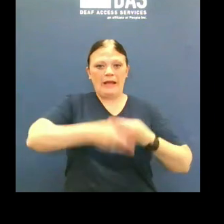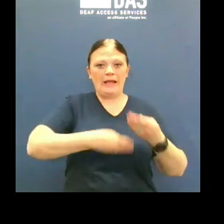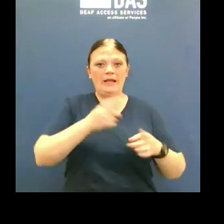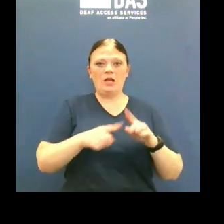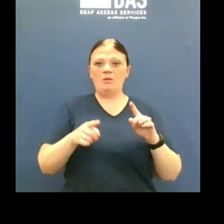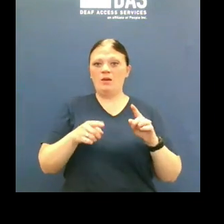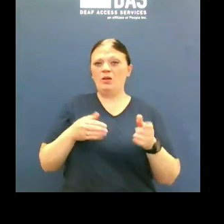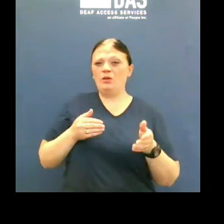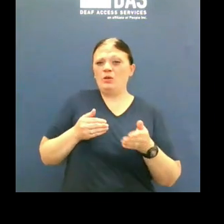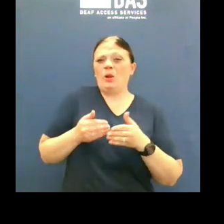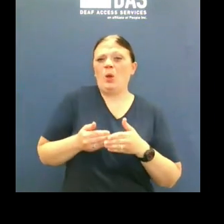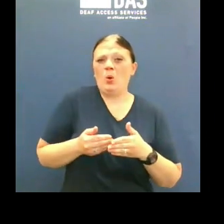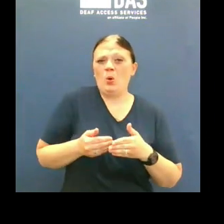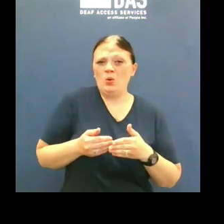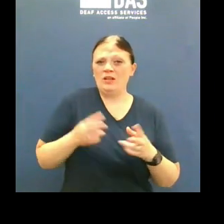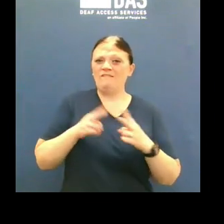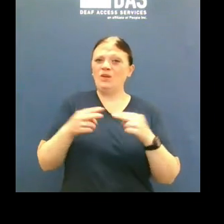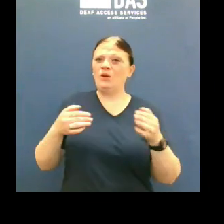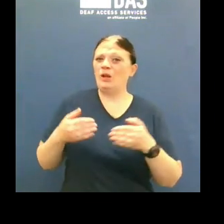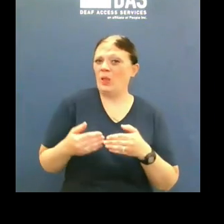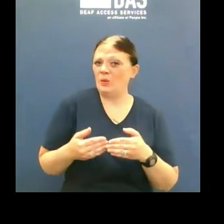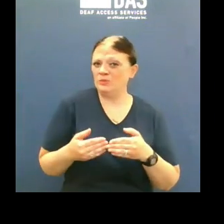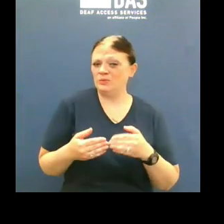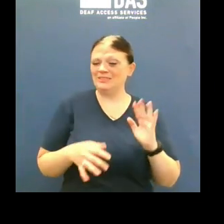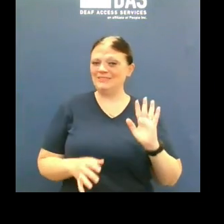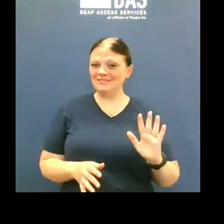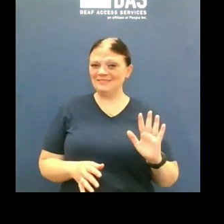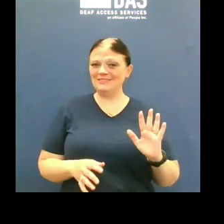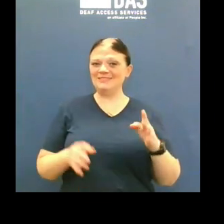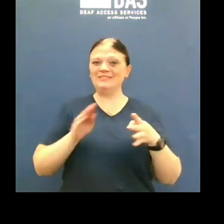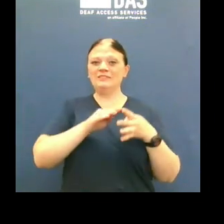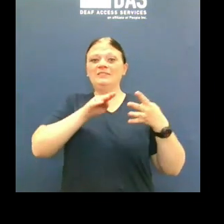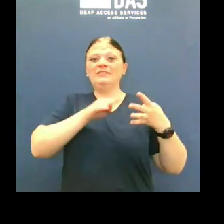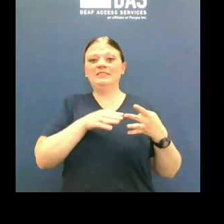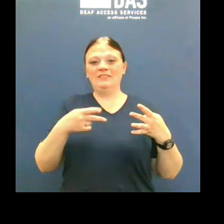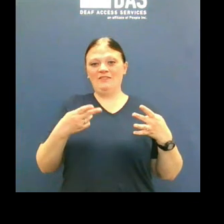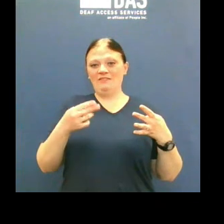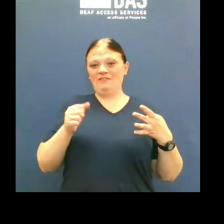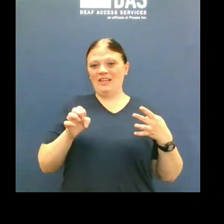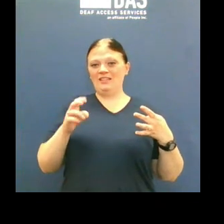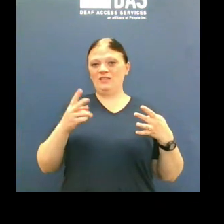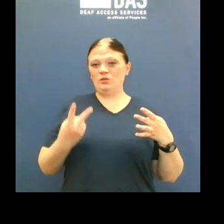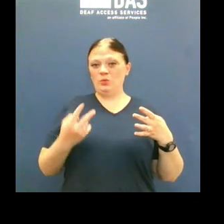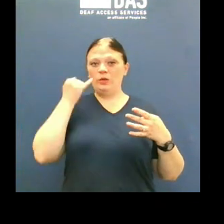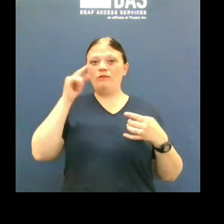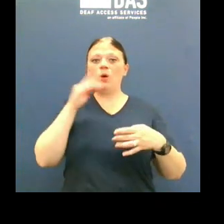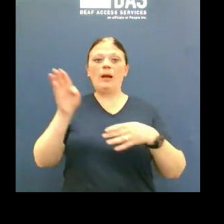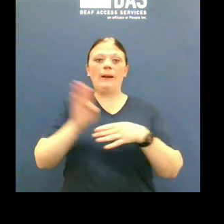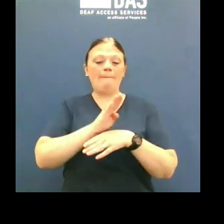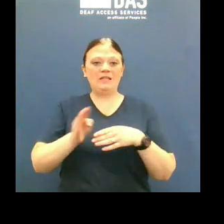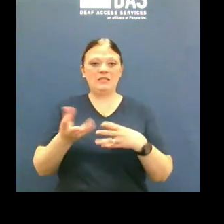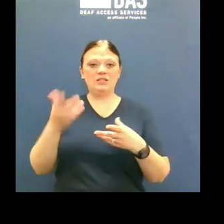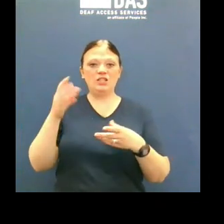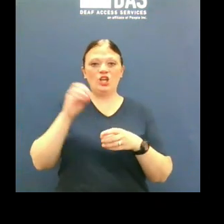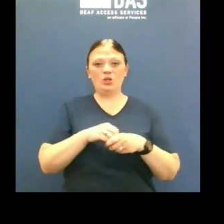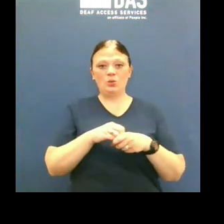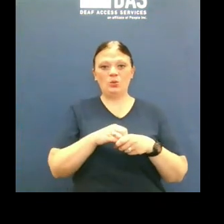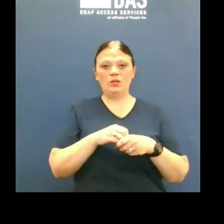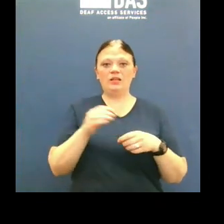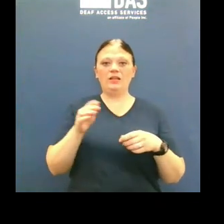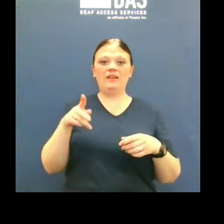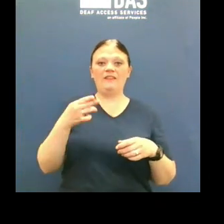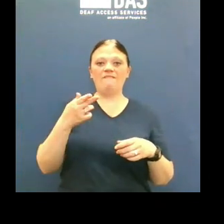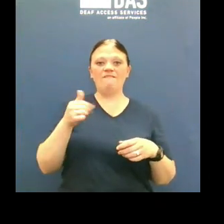very close, I think, very close, is phase 2. If you are a business that is included in the phase